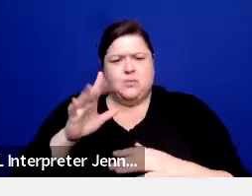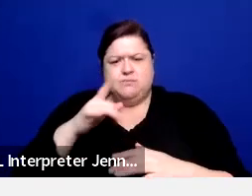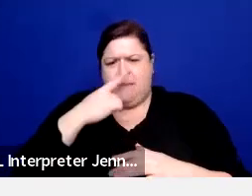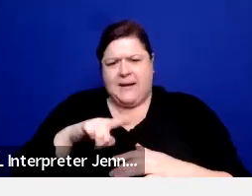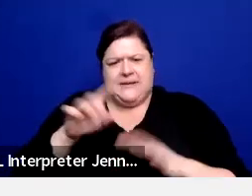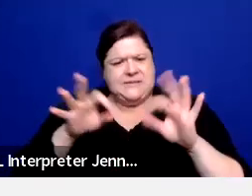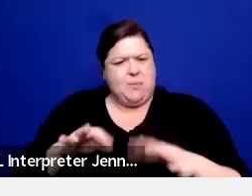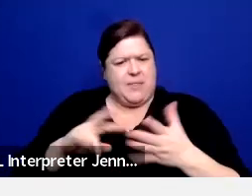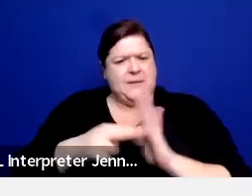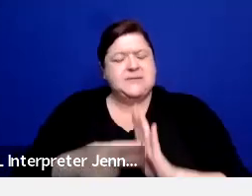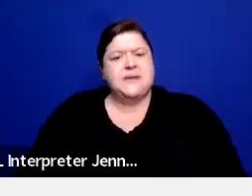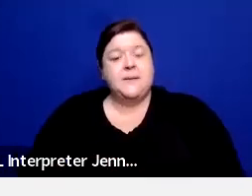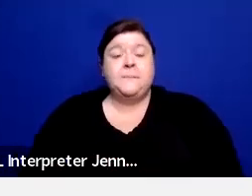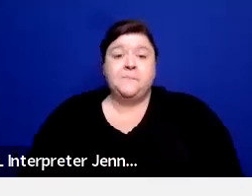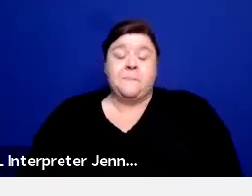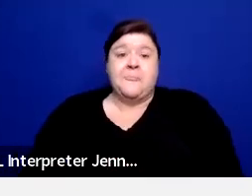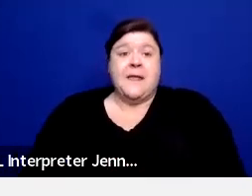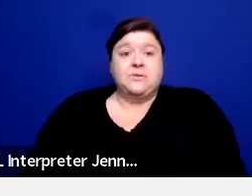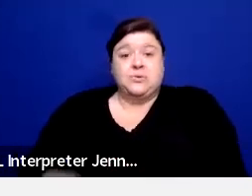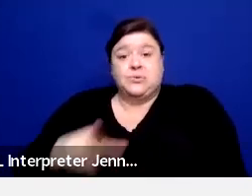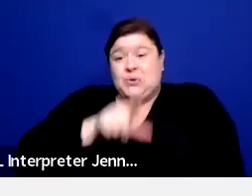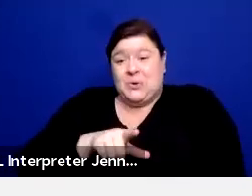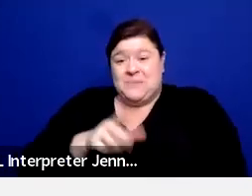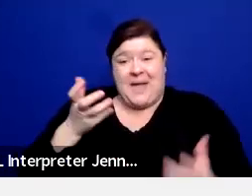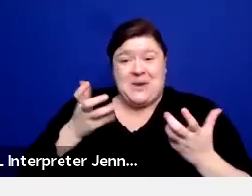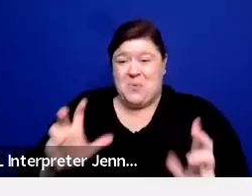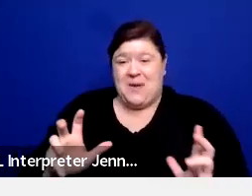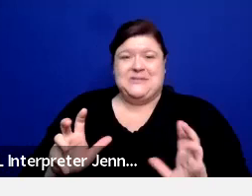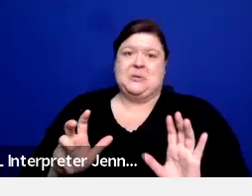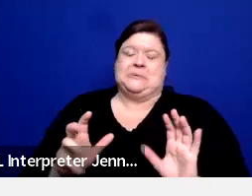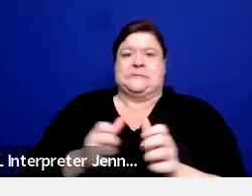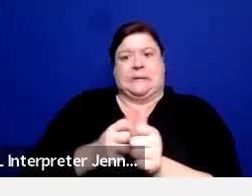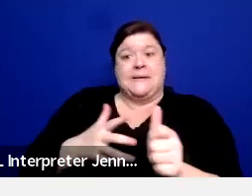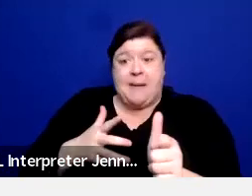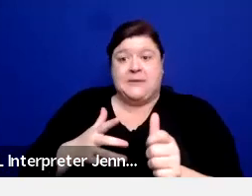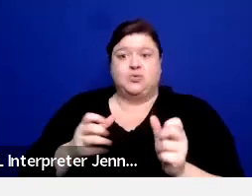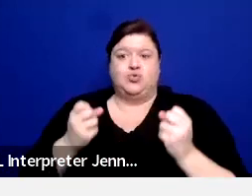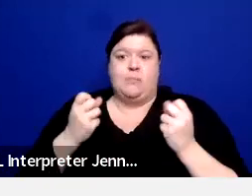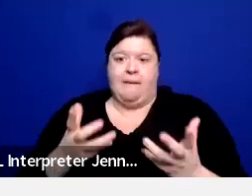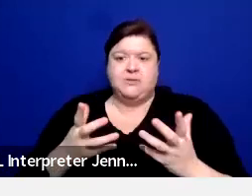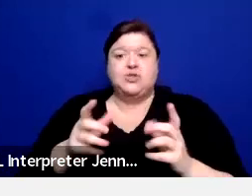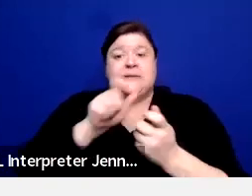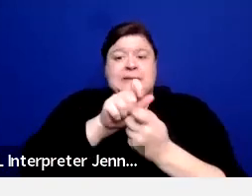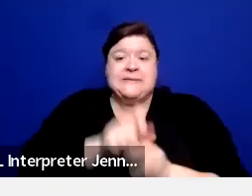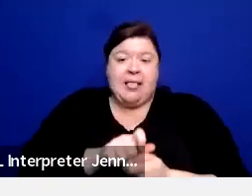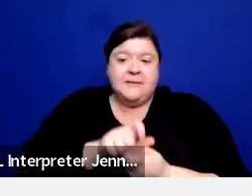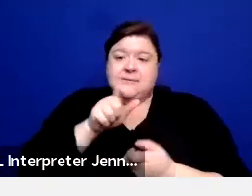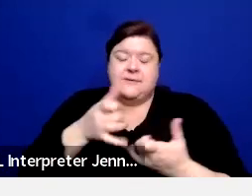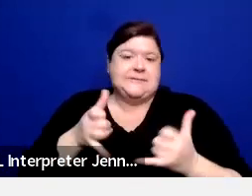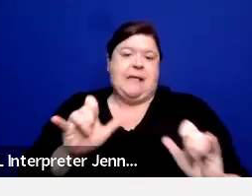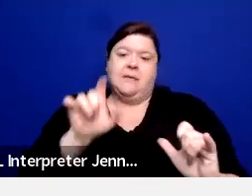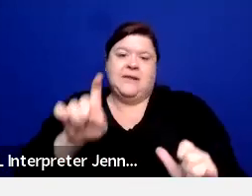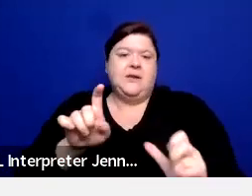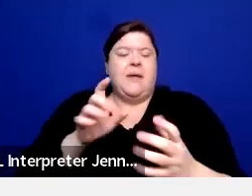more? Sure. So I don't want to get into too many details, because the details will need to be worked out in accordance